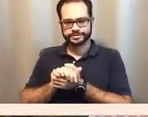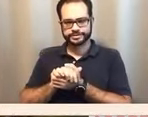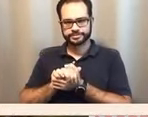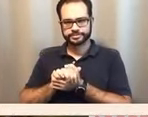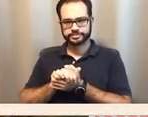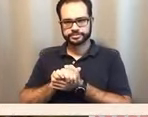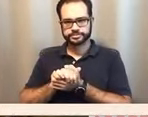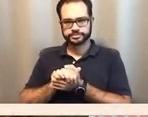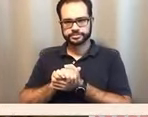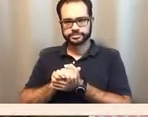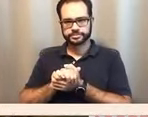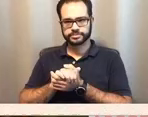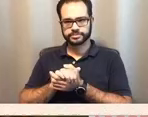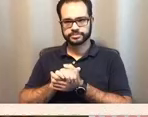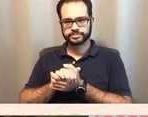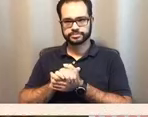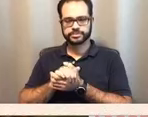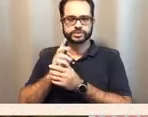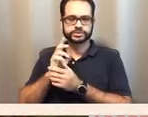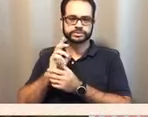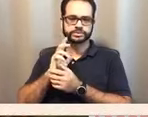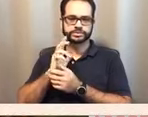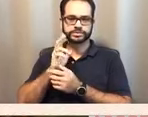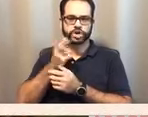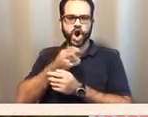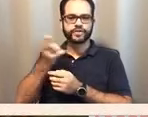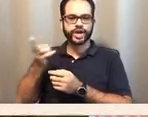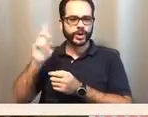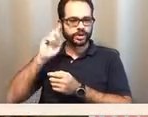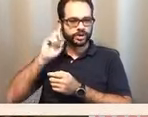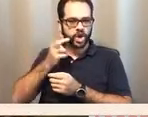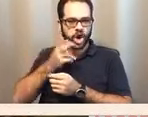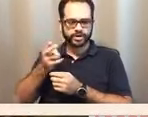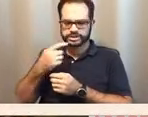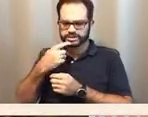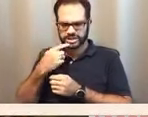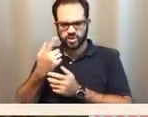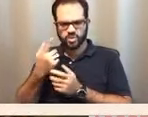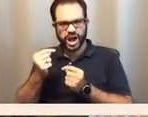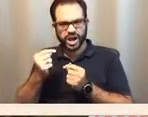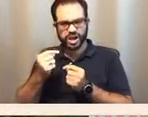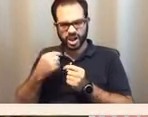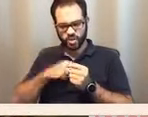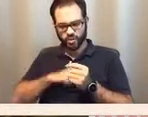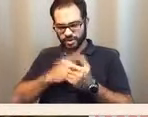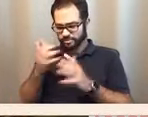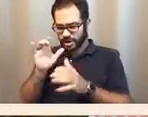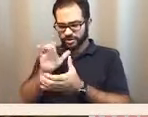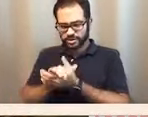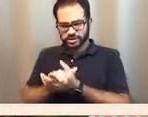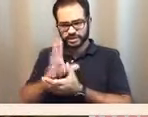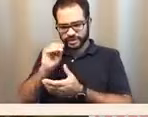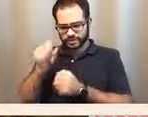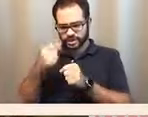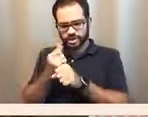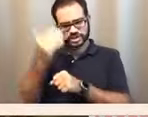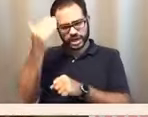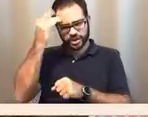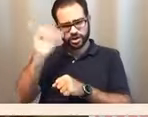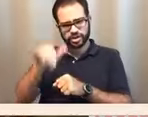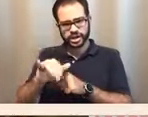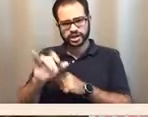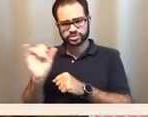hearing challenge. And she said, "What? That we've been married for 50 years? I know that too. And I'm tired of